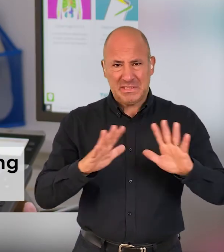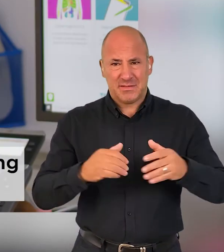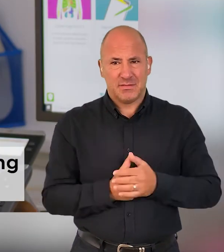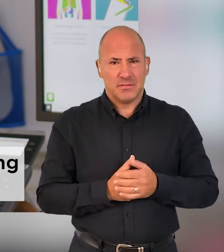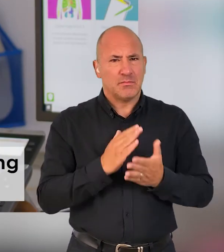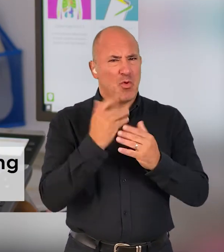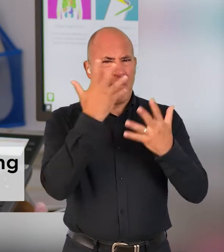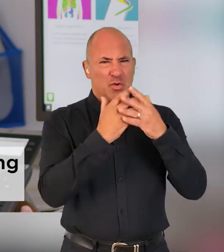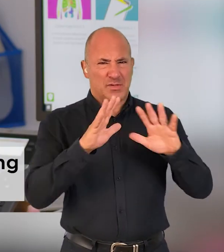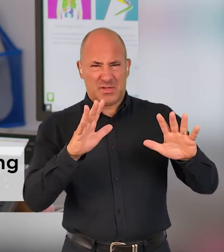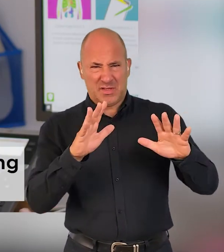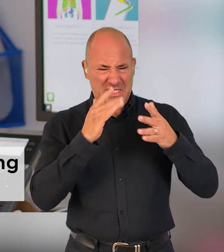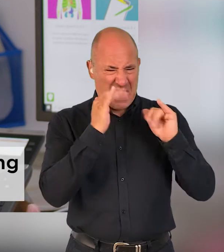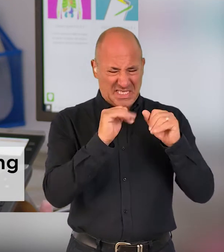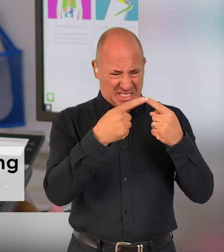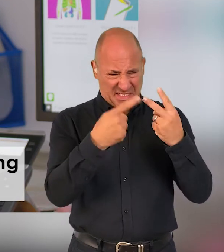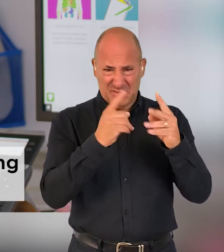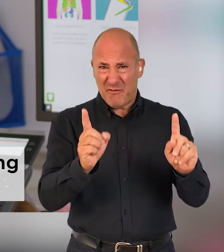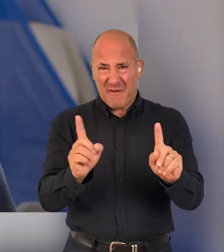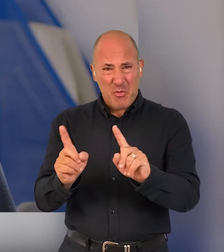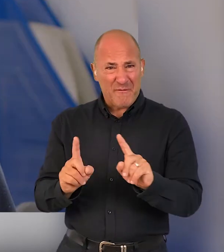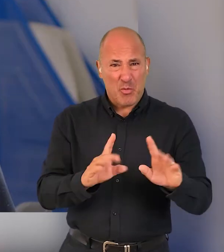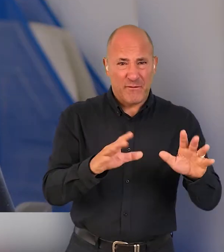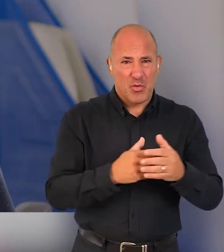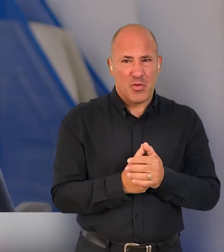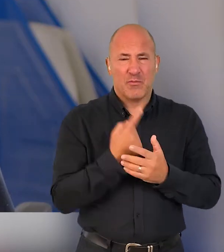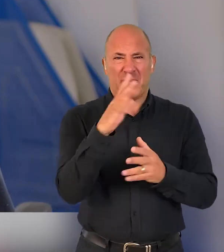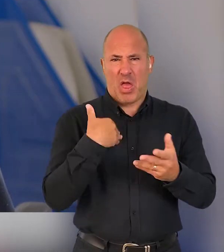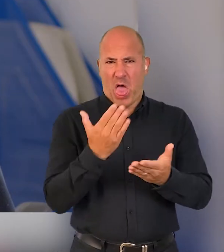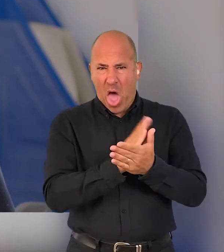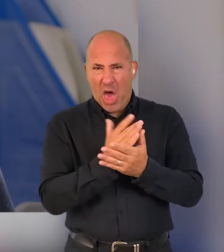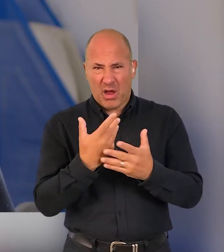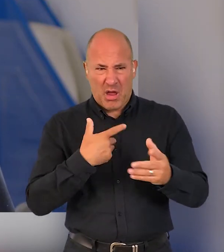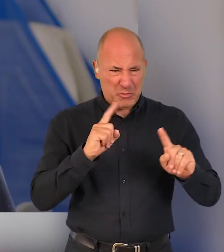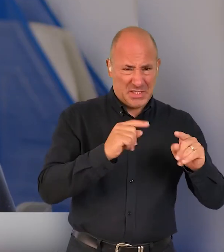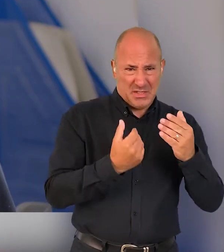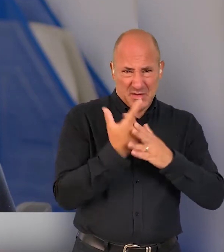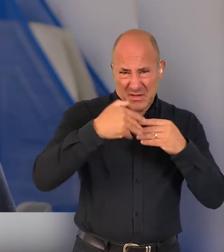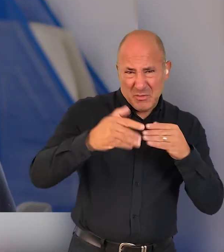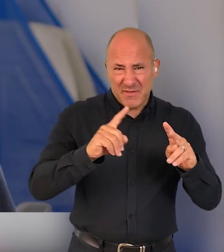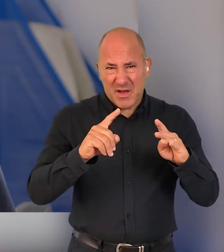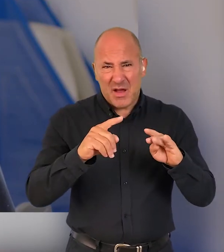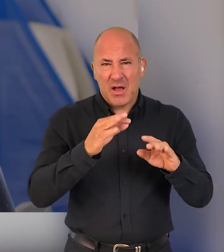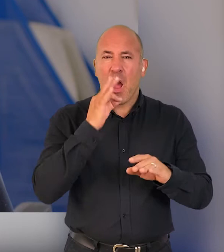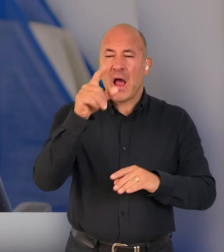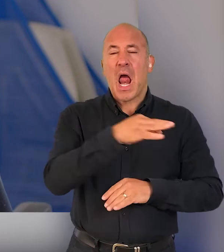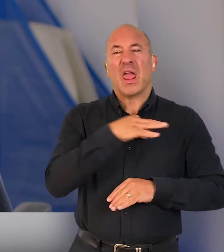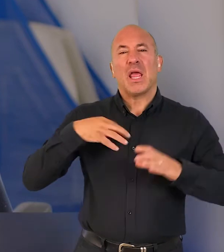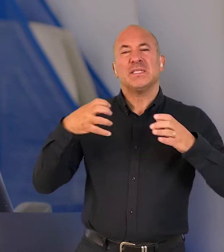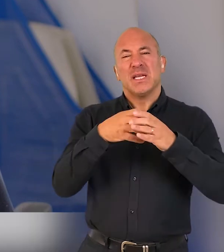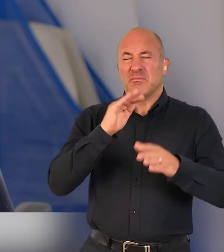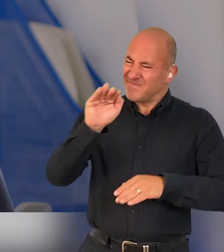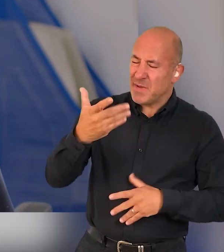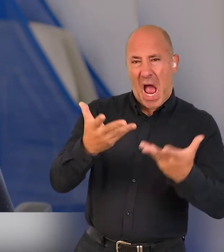quite confusing understanding what these different tests are. If you do feel uncertain or unsure of what's happening at any